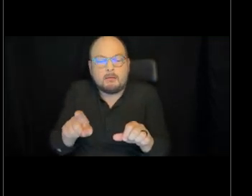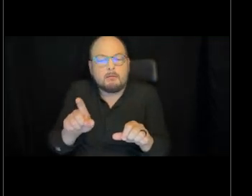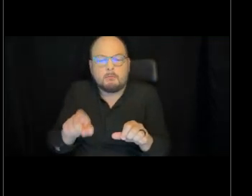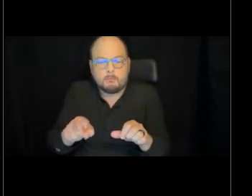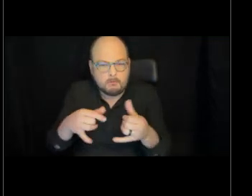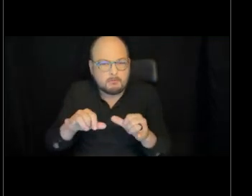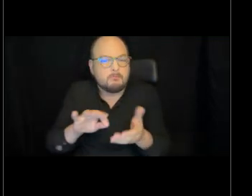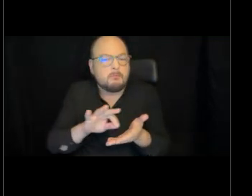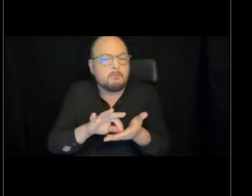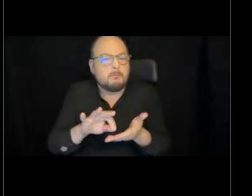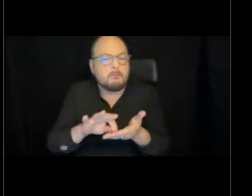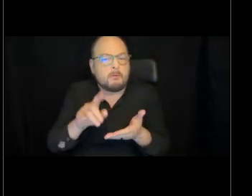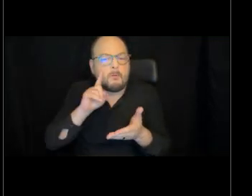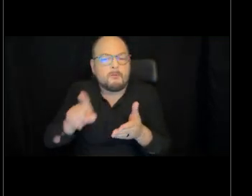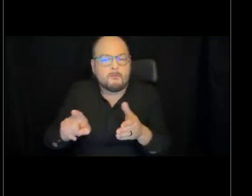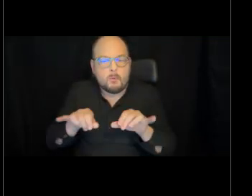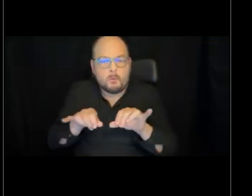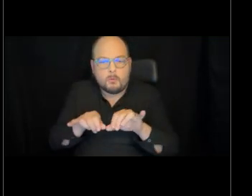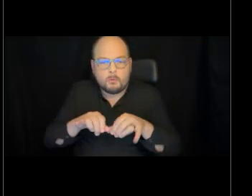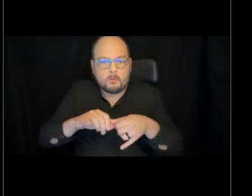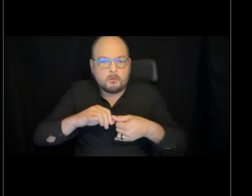turning space.